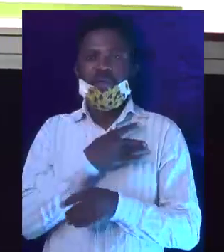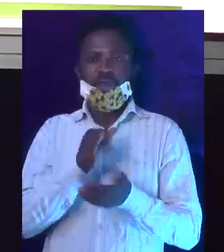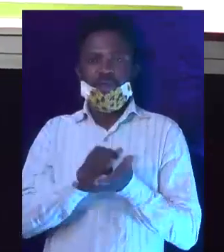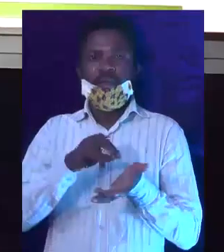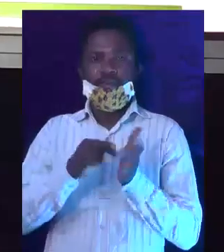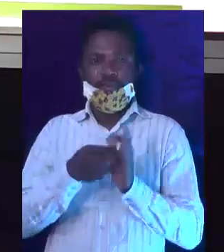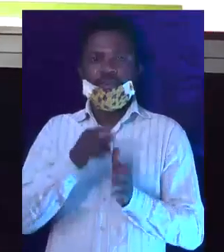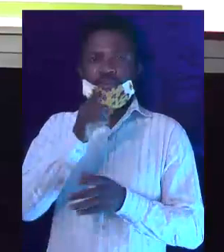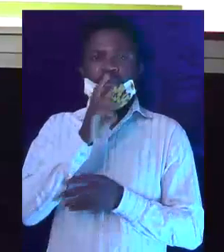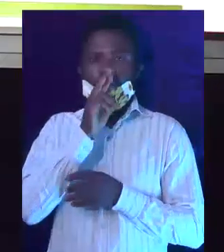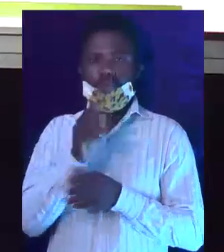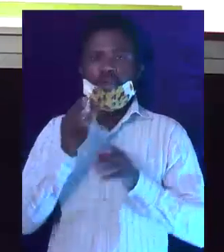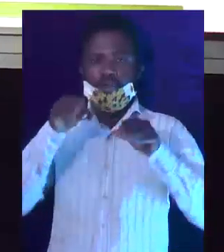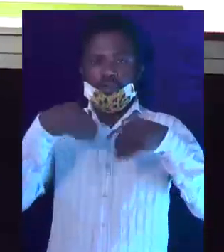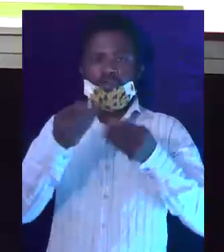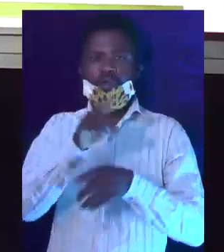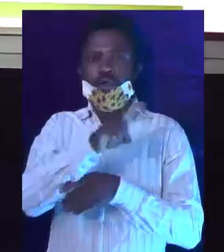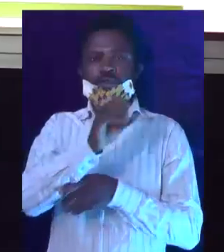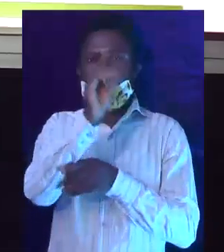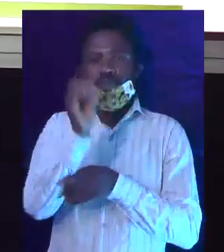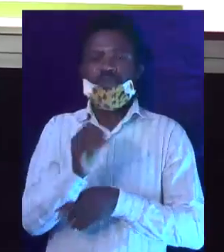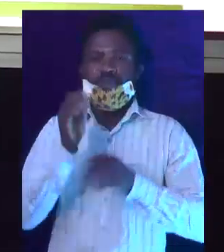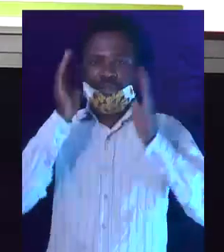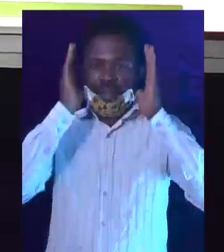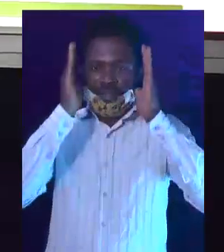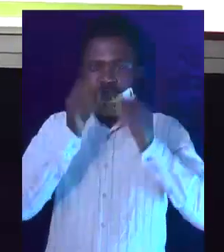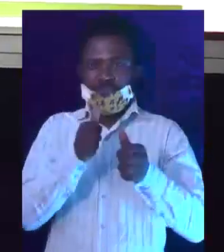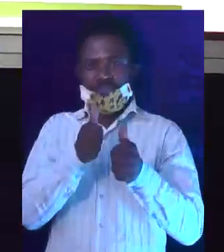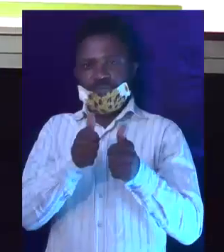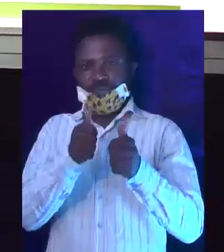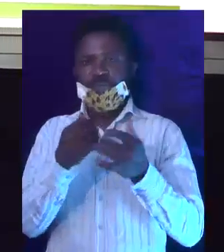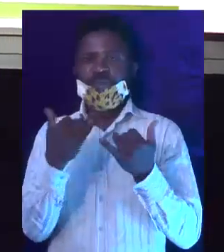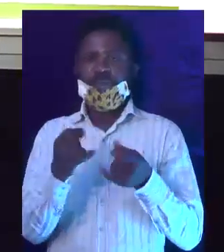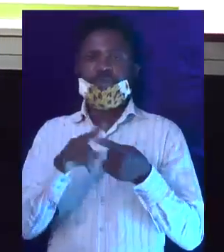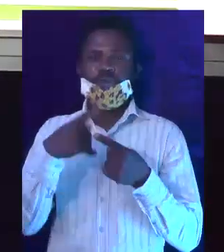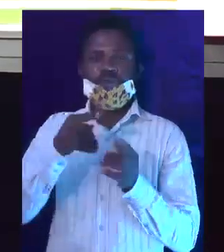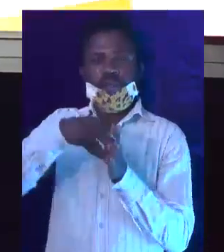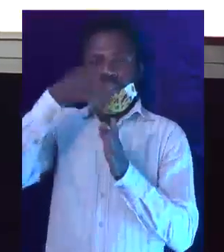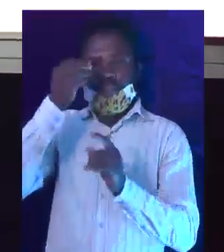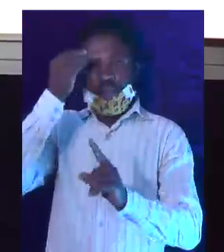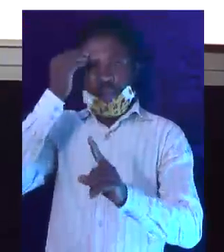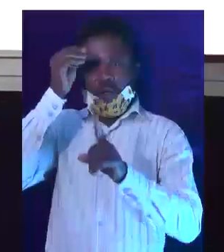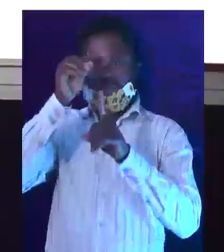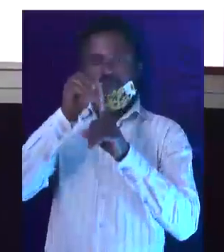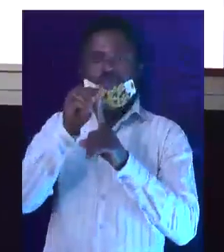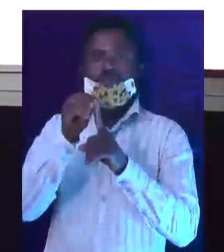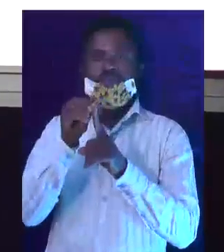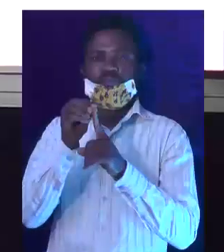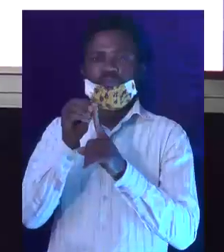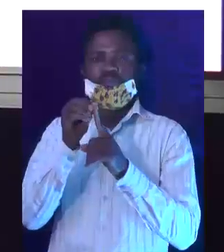assignment, and that means you're paying 100% attention. Good job, you. Now to the learning objective for